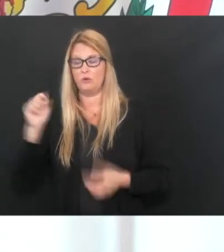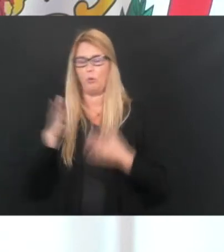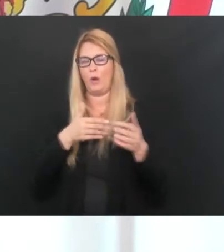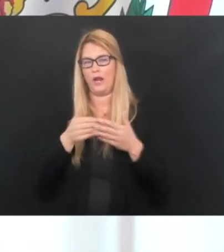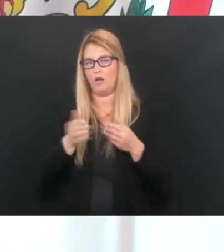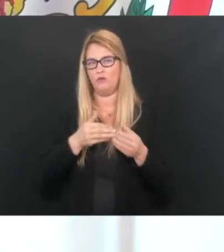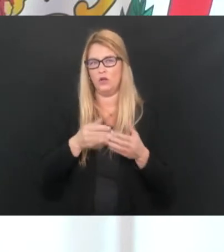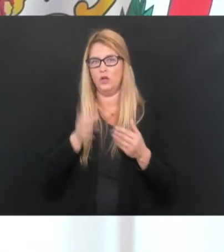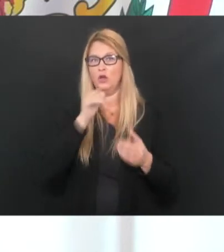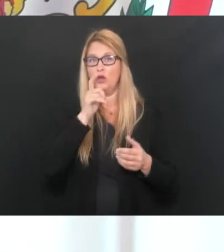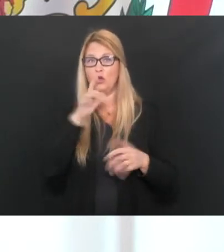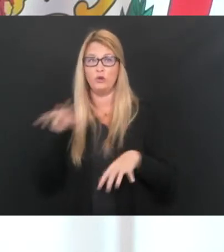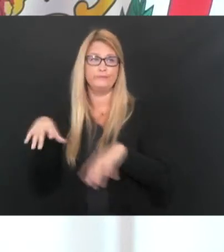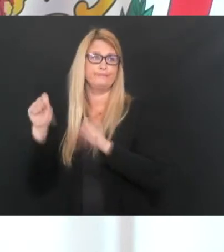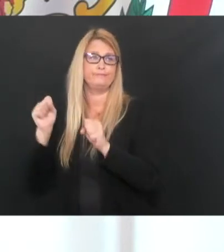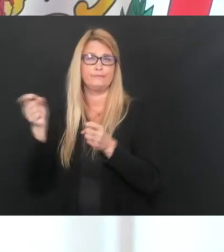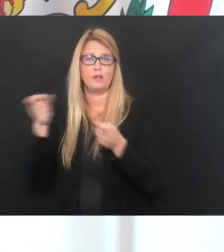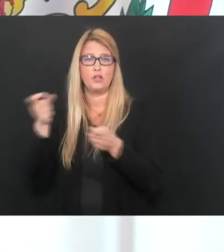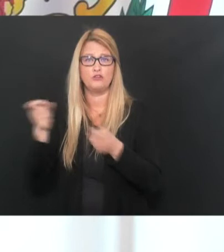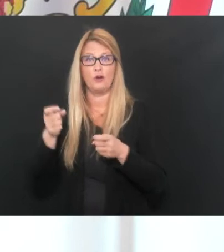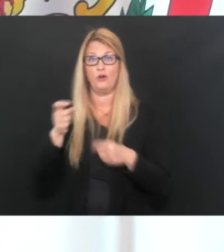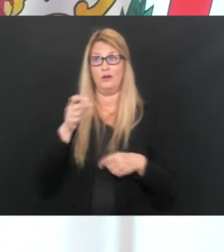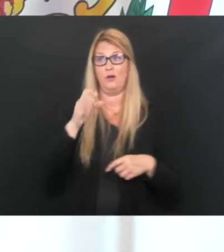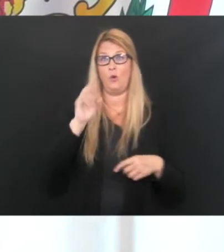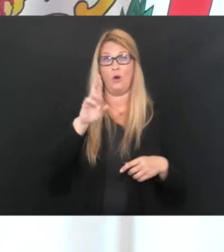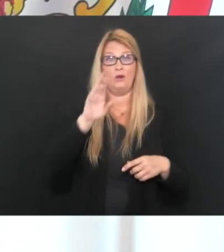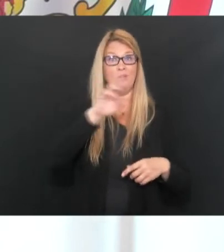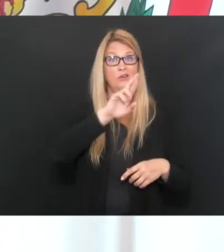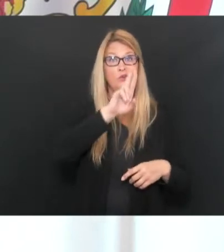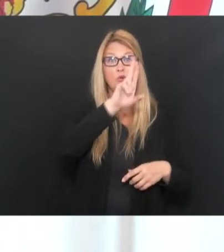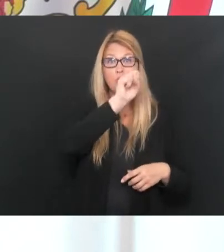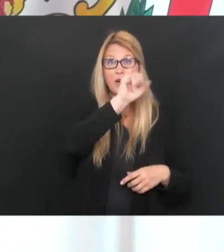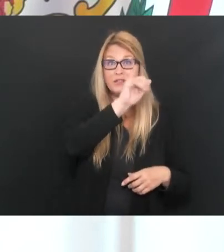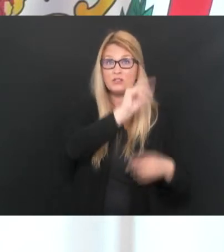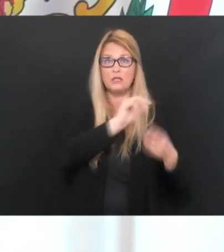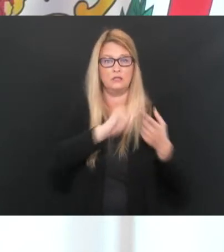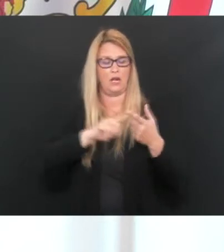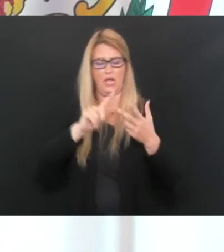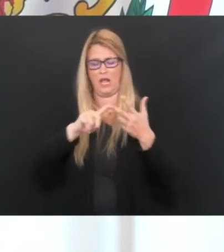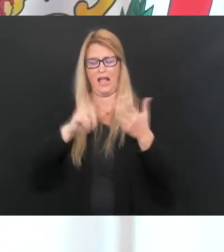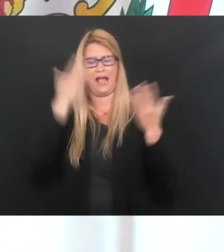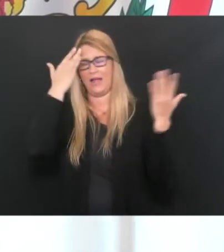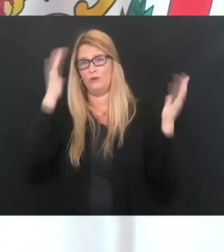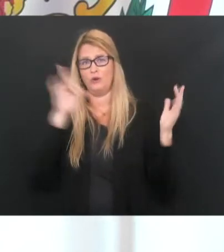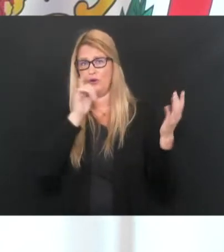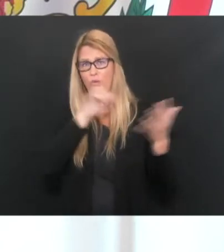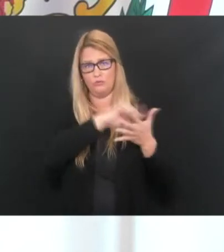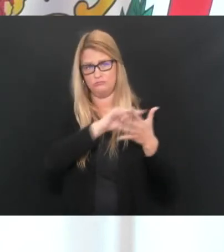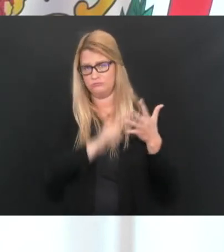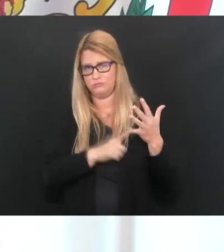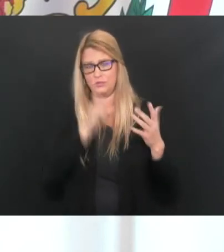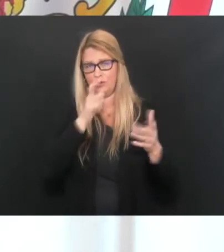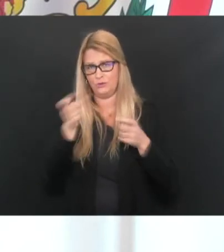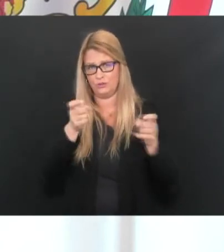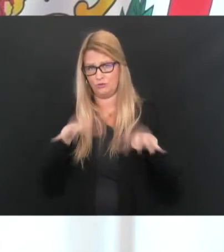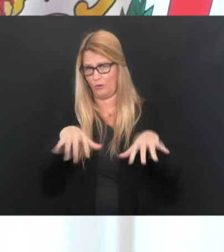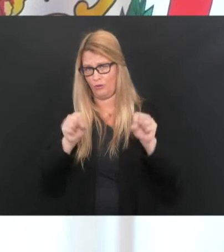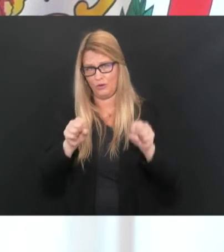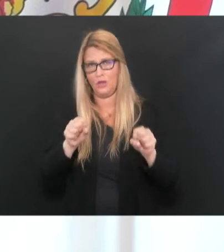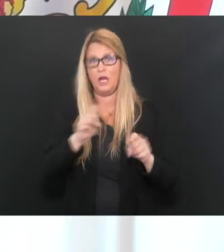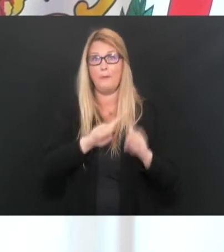controlled, whether it be the Russians or the Mideast or whatever it may be, but really and truly we were